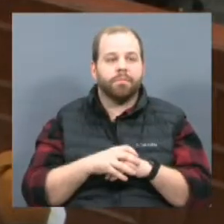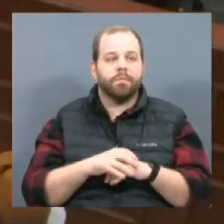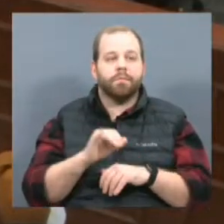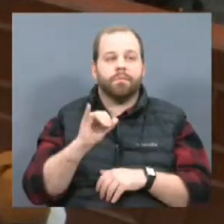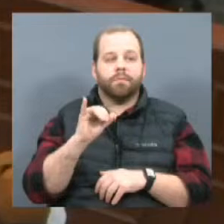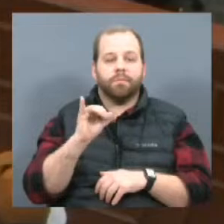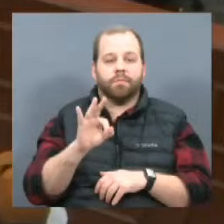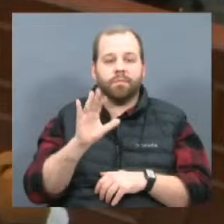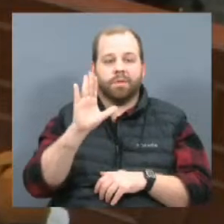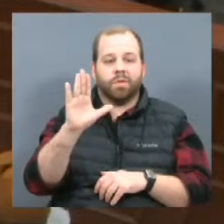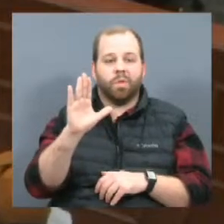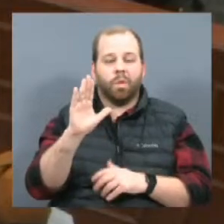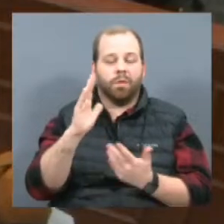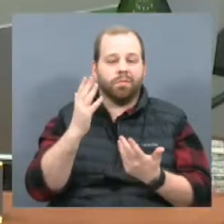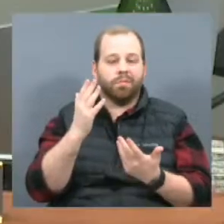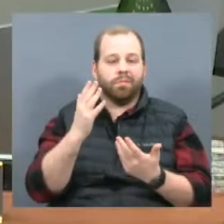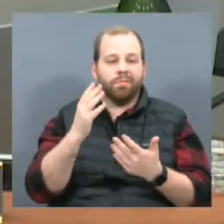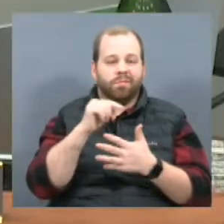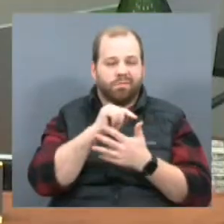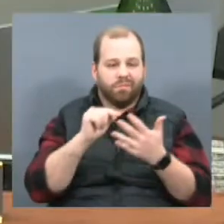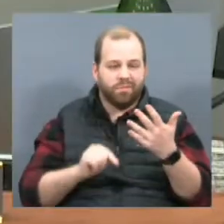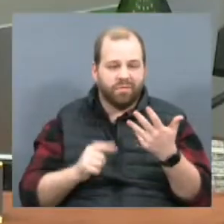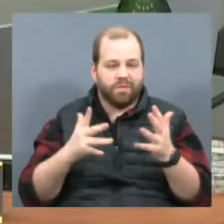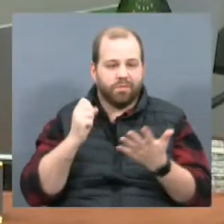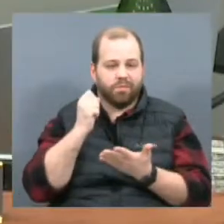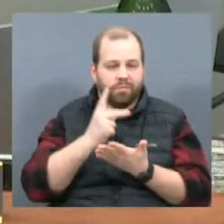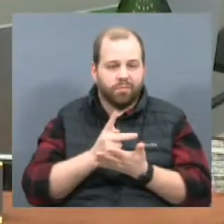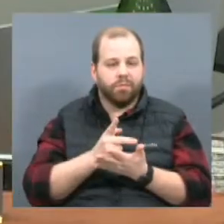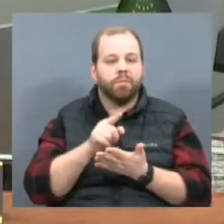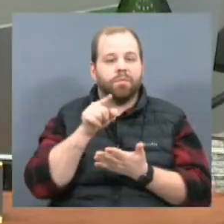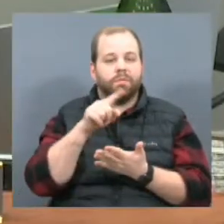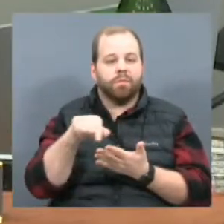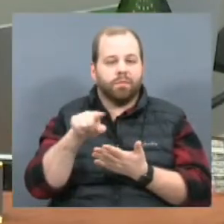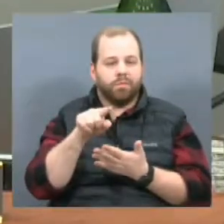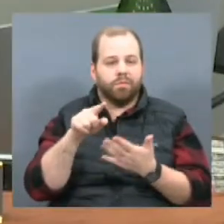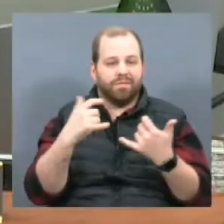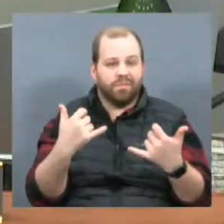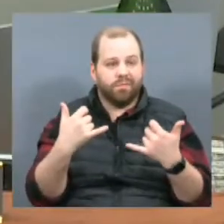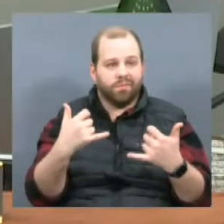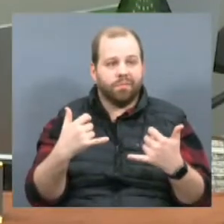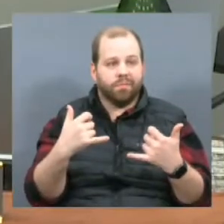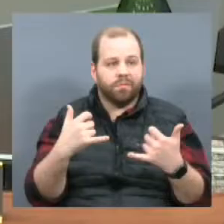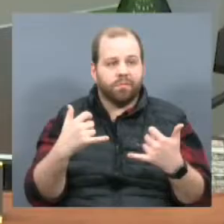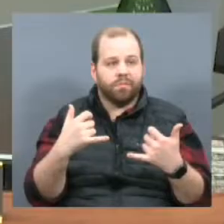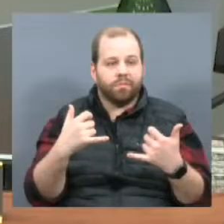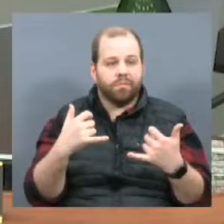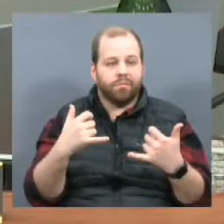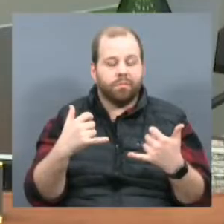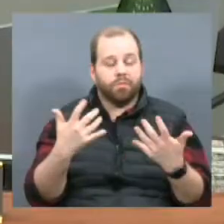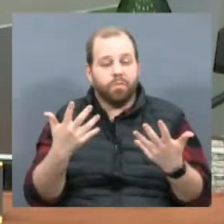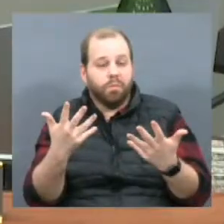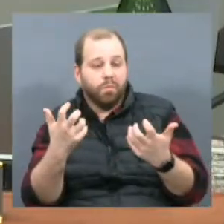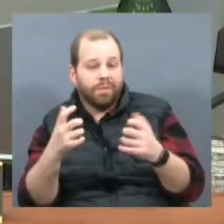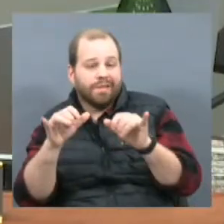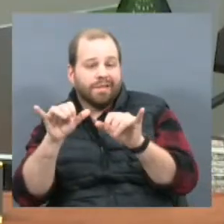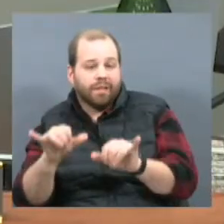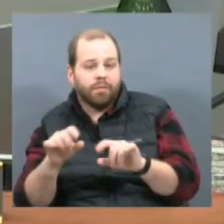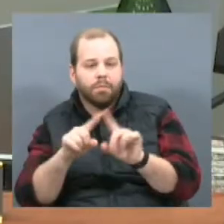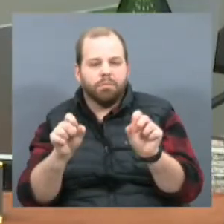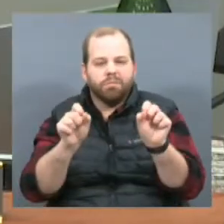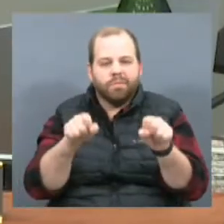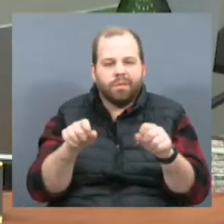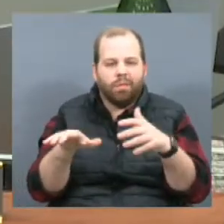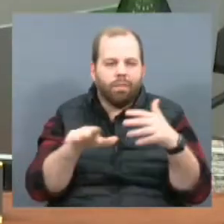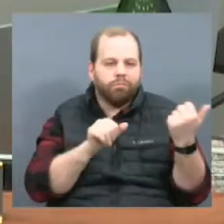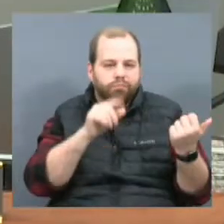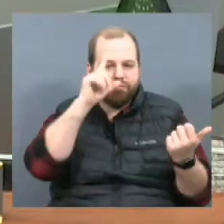item was on the consent agenda and it was approved, you may now, at this particular time, we would love for you to stay, but you are welcome to leave at this